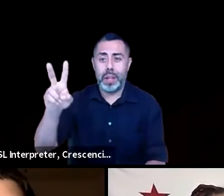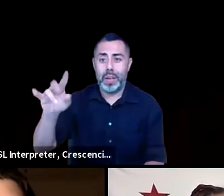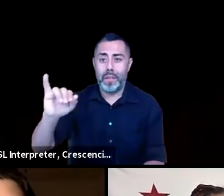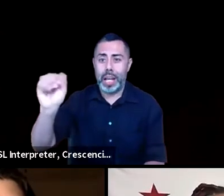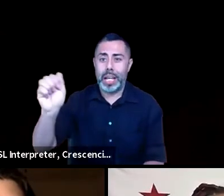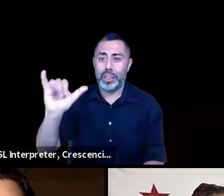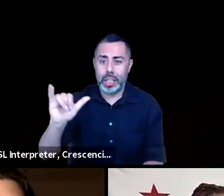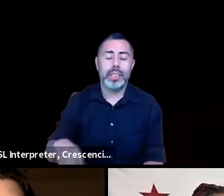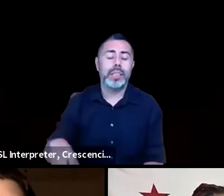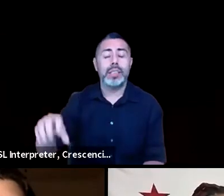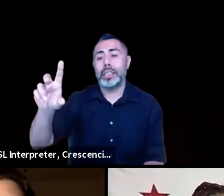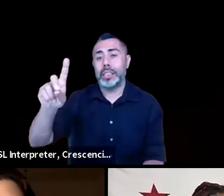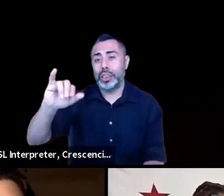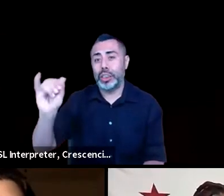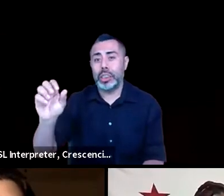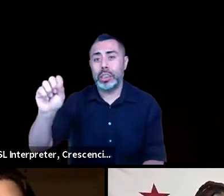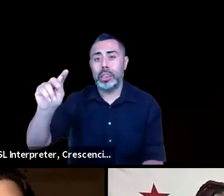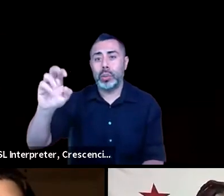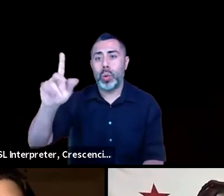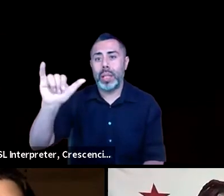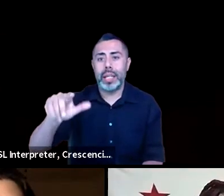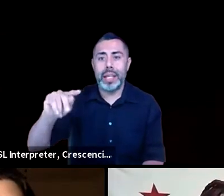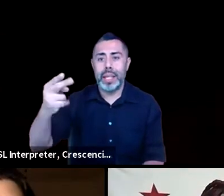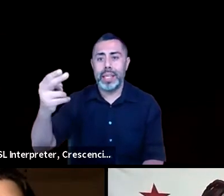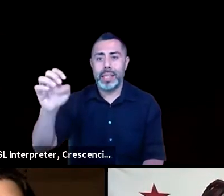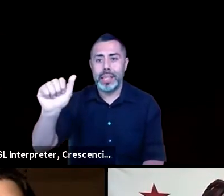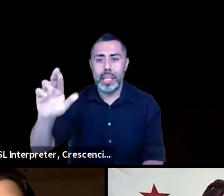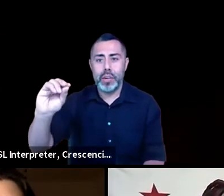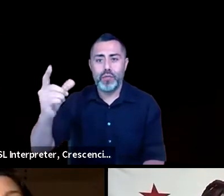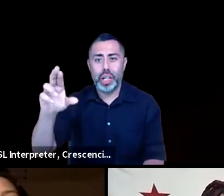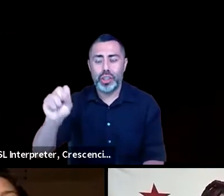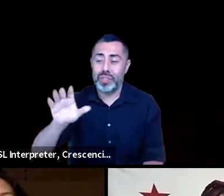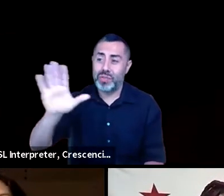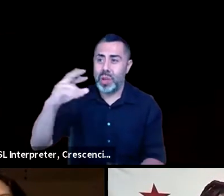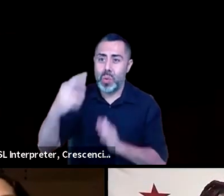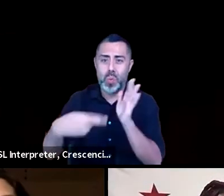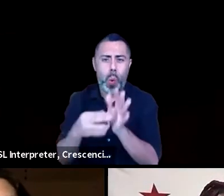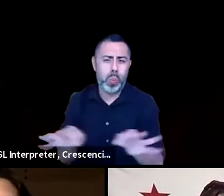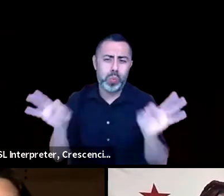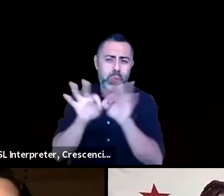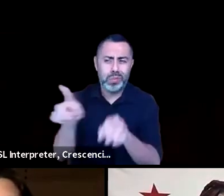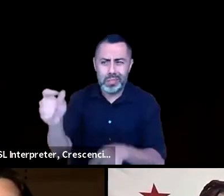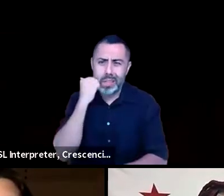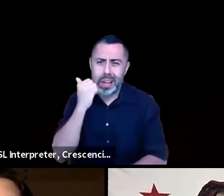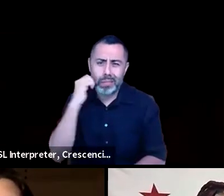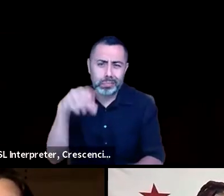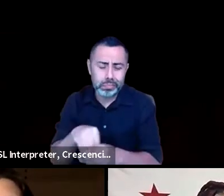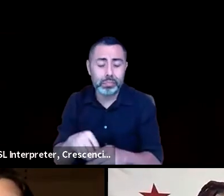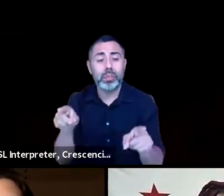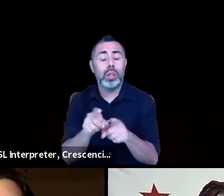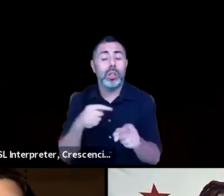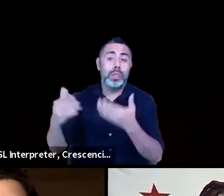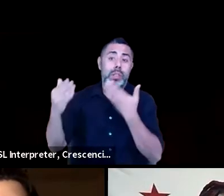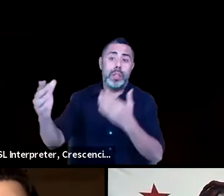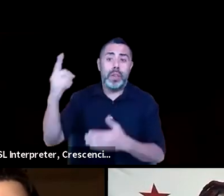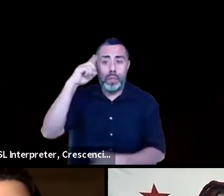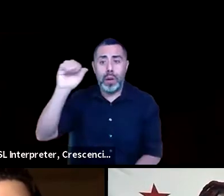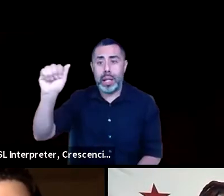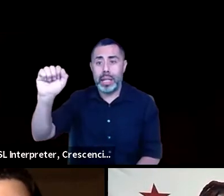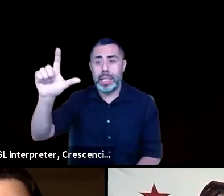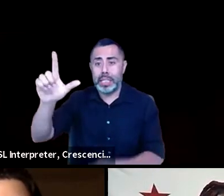for the vital roles they're playing today and every day. We're also grateful for the ASL interpreters and the National